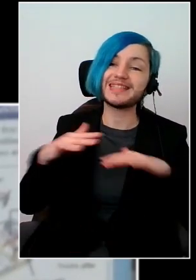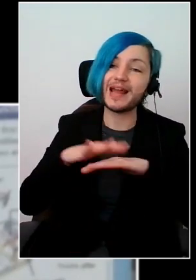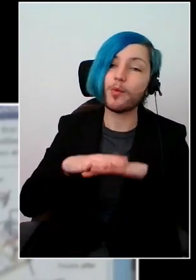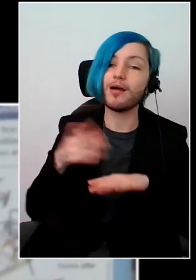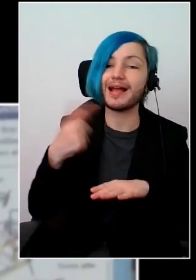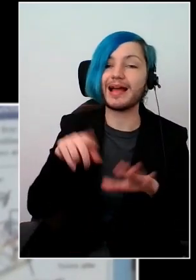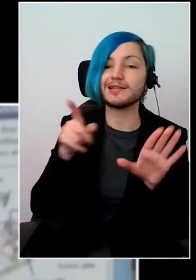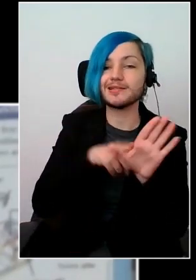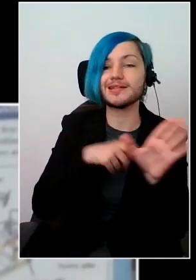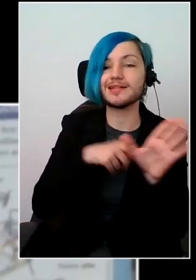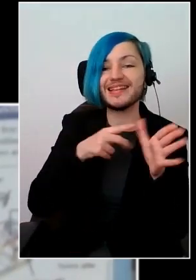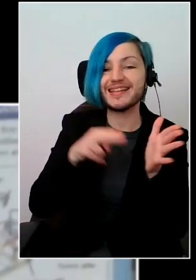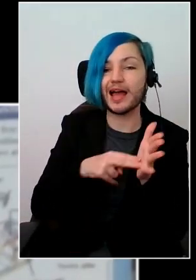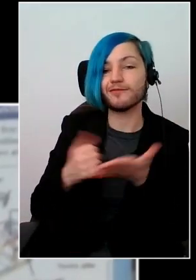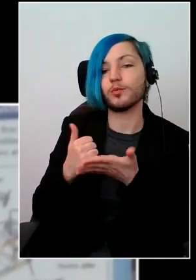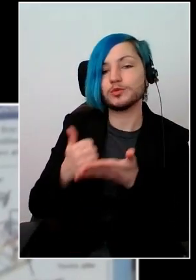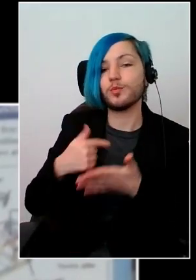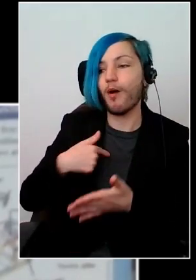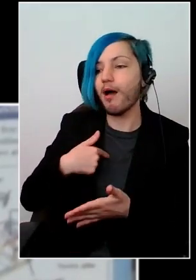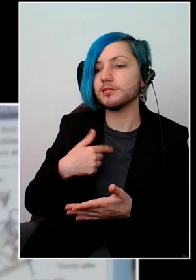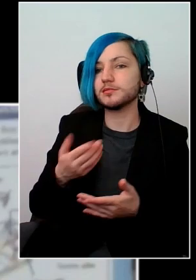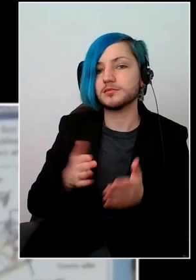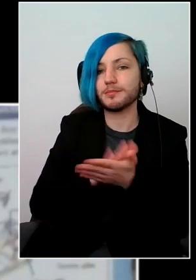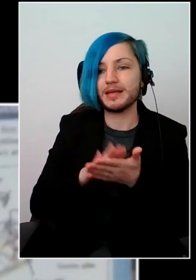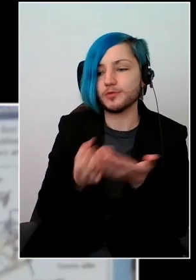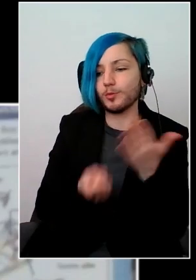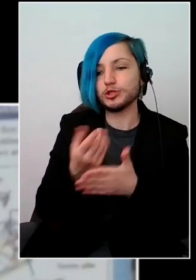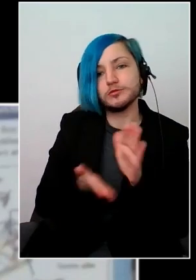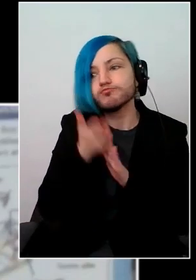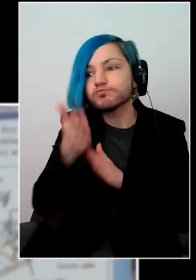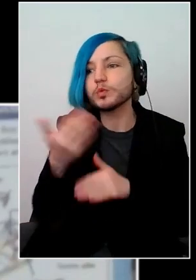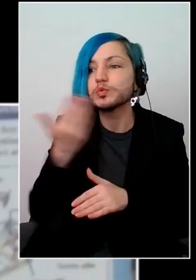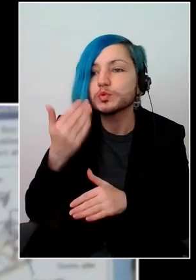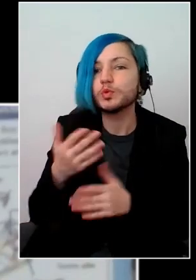giving us the opportunity to go to the schools and do the careers fairs.